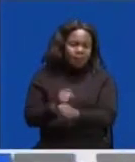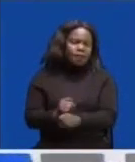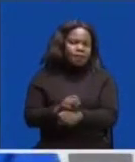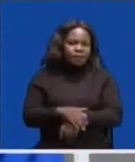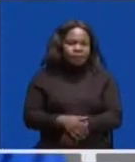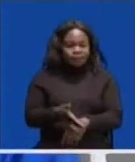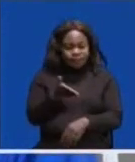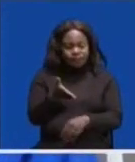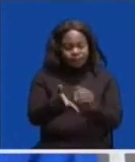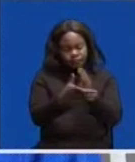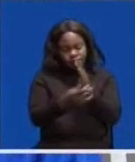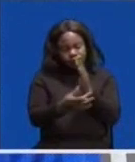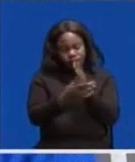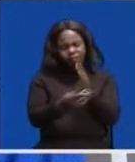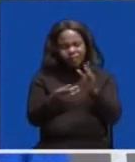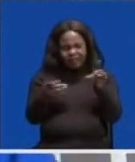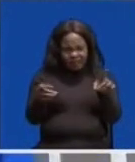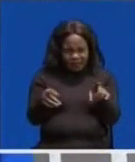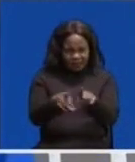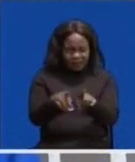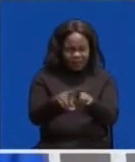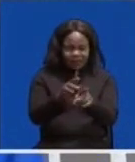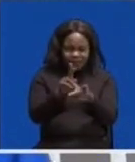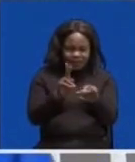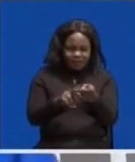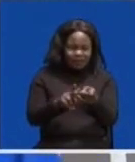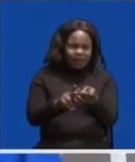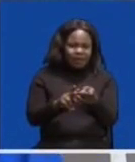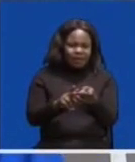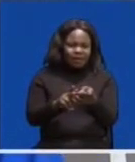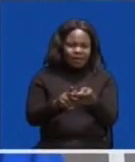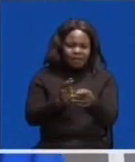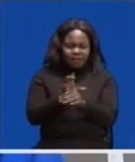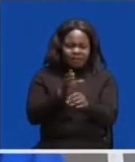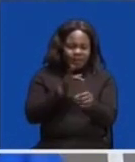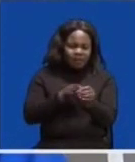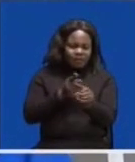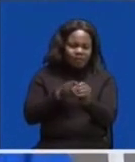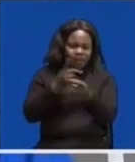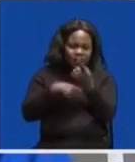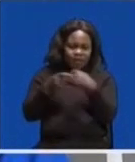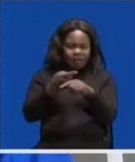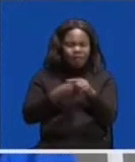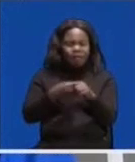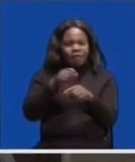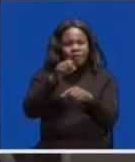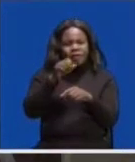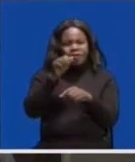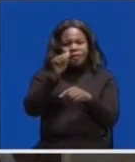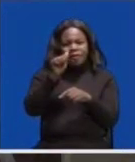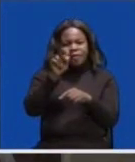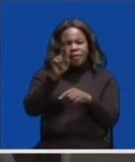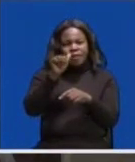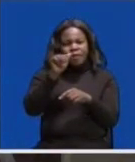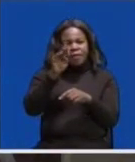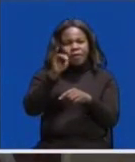petroleum is the same grade like fossil fuel, which is coming from Saudi Arabia, Middle East. When